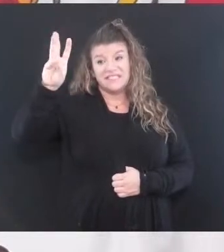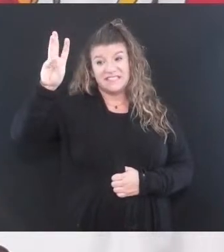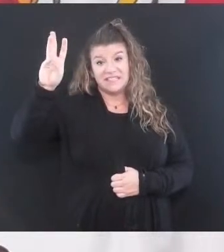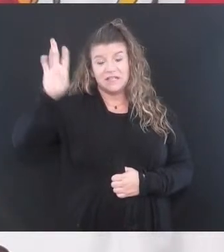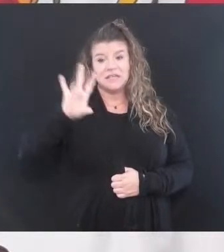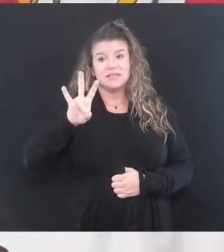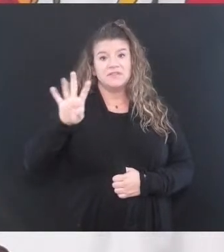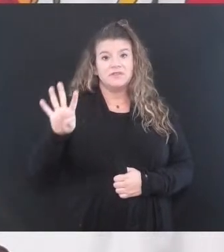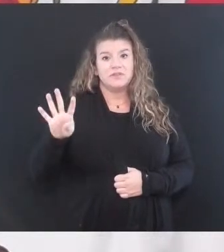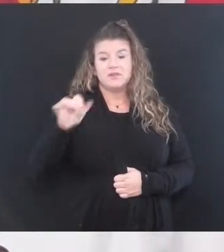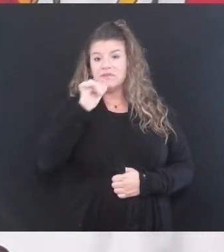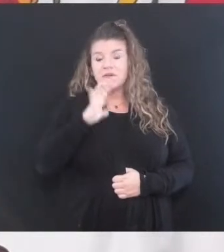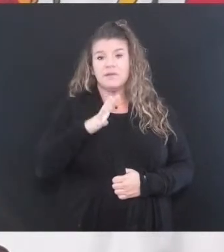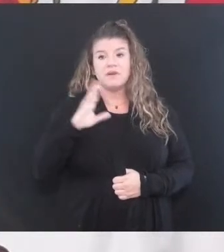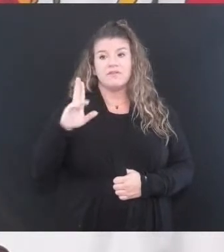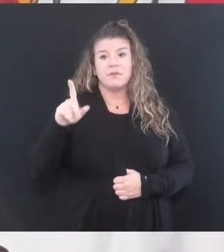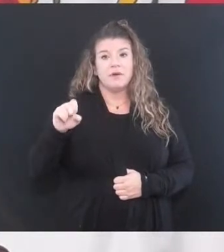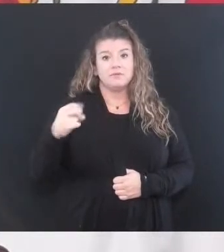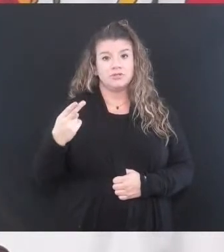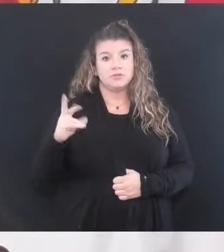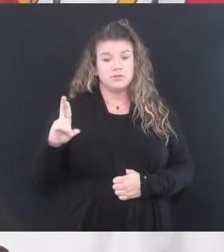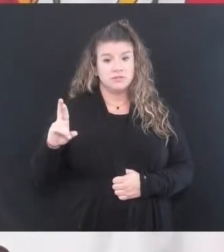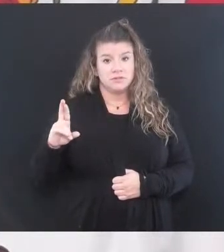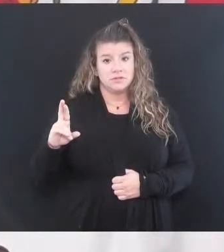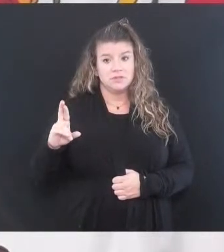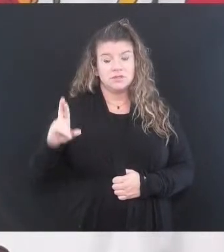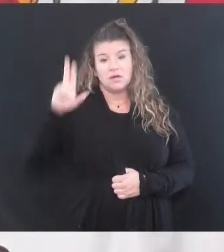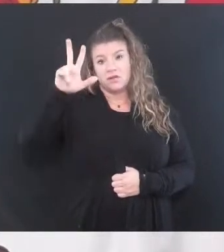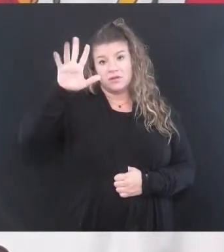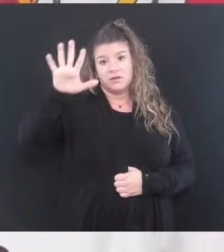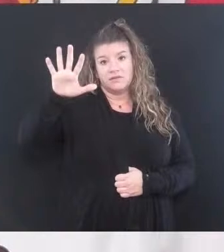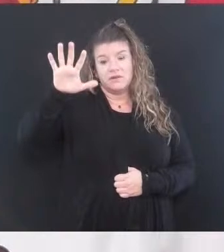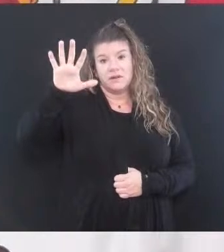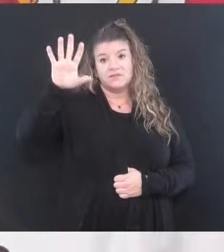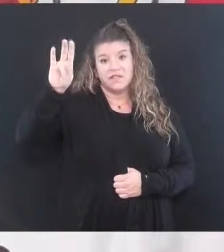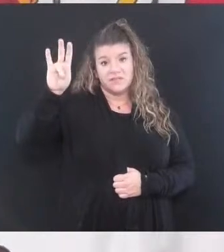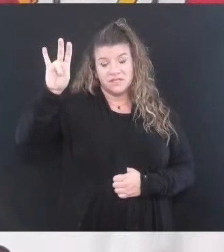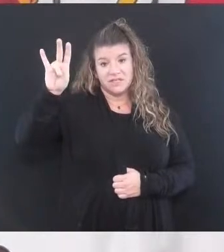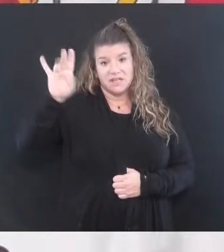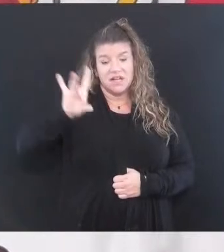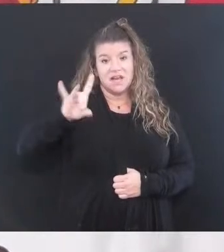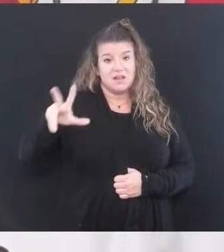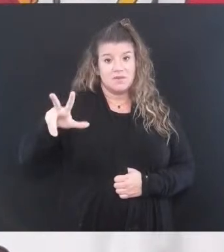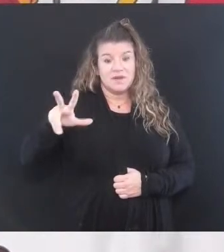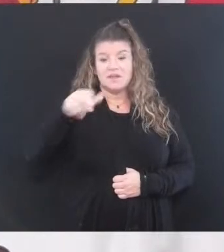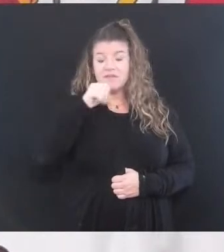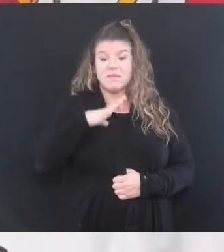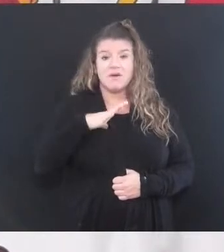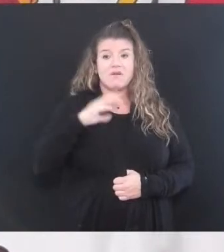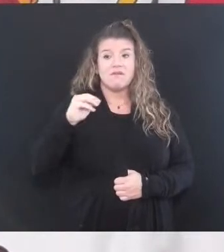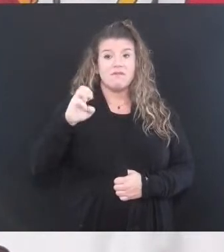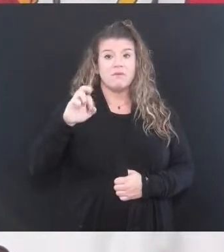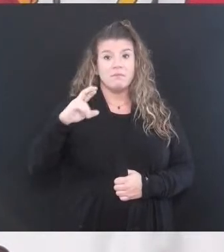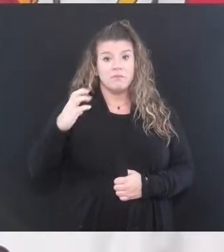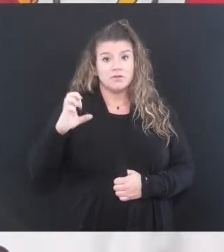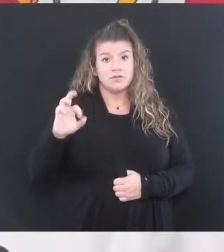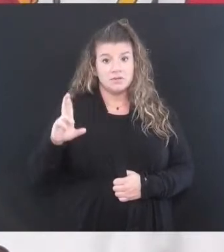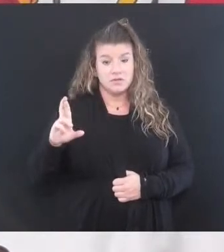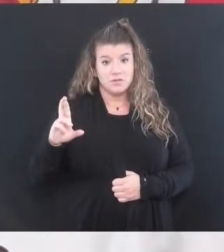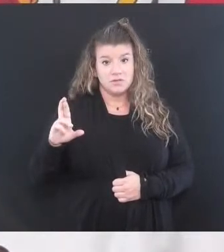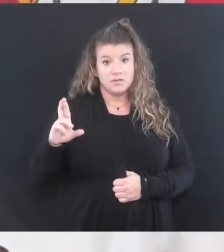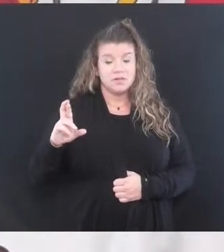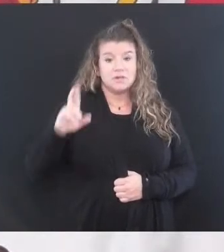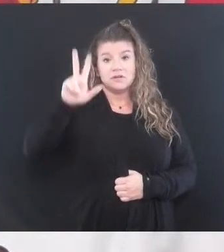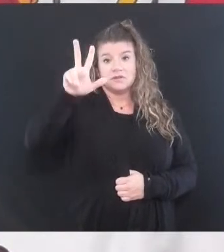of 74-year-old female from Upshur County. The 3,517th death of an 83-year-old female from Mercer County.